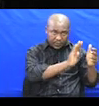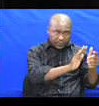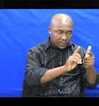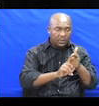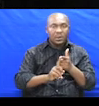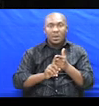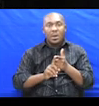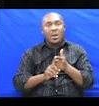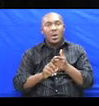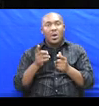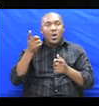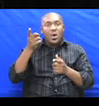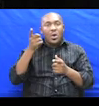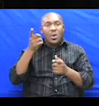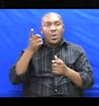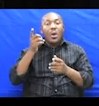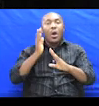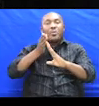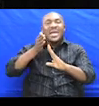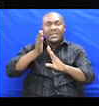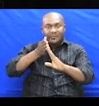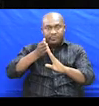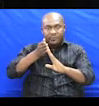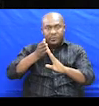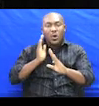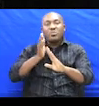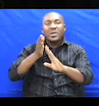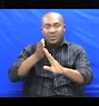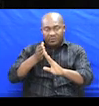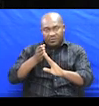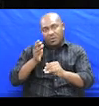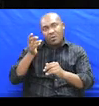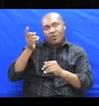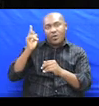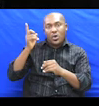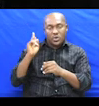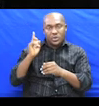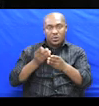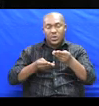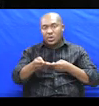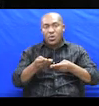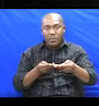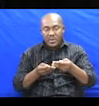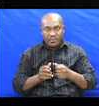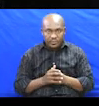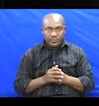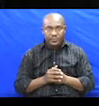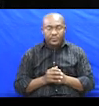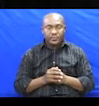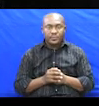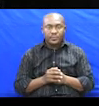of colonial economy. What were the objectives of colonial economy? Let us now look on the objectives of colonial